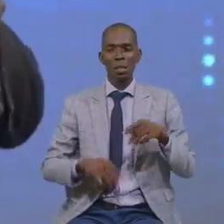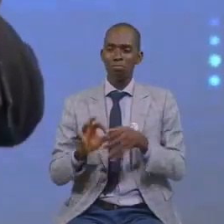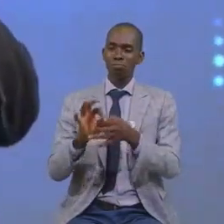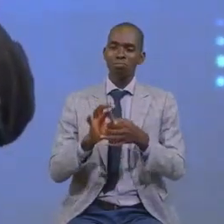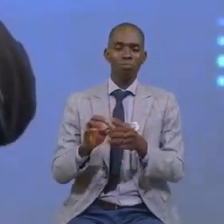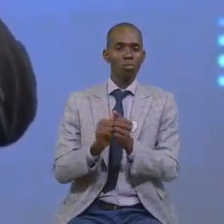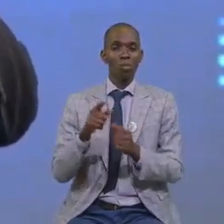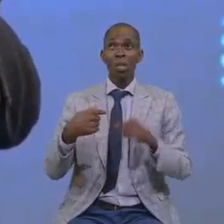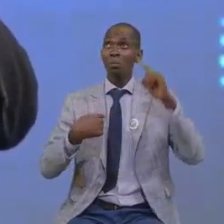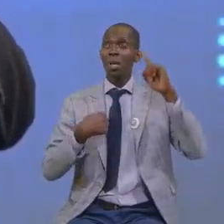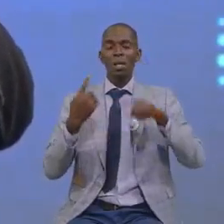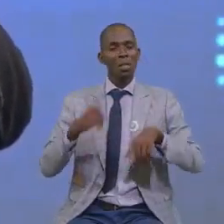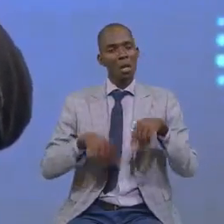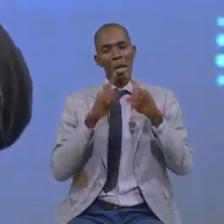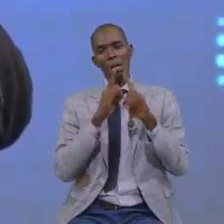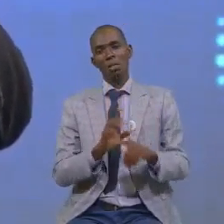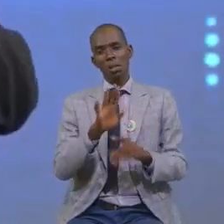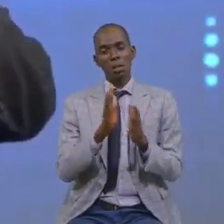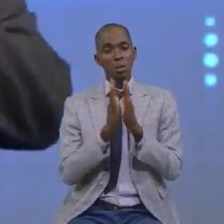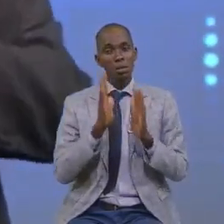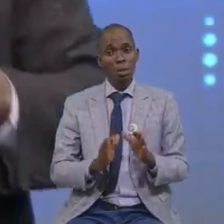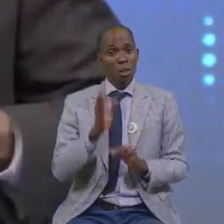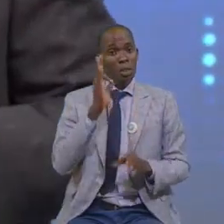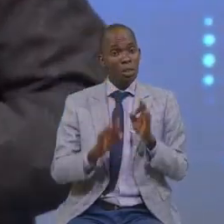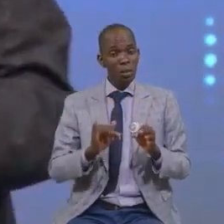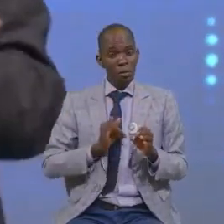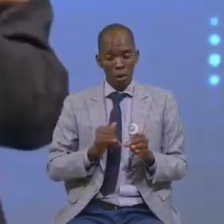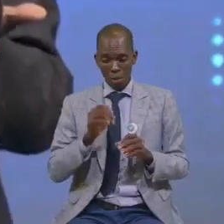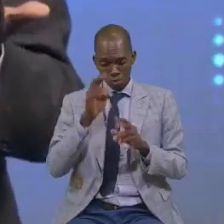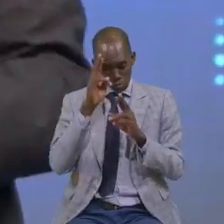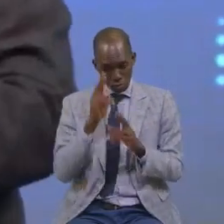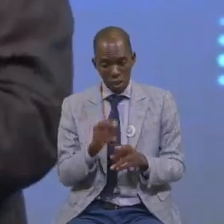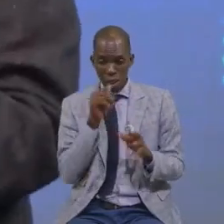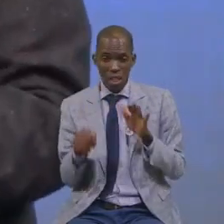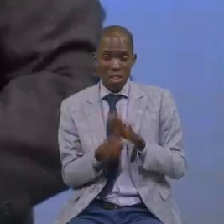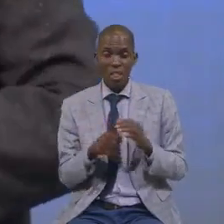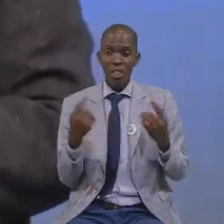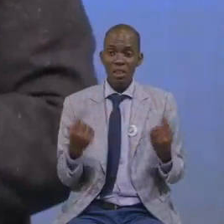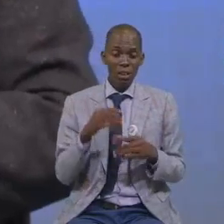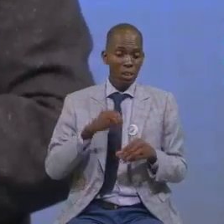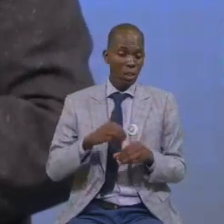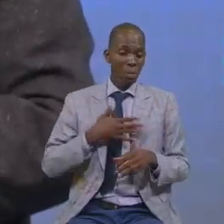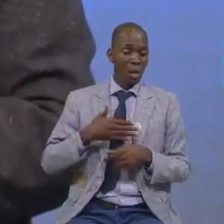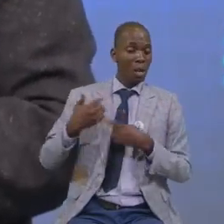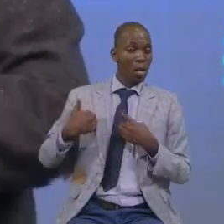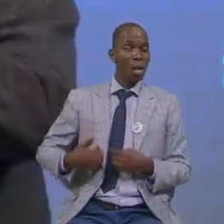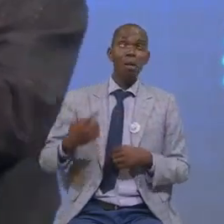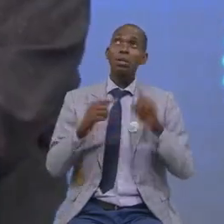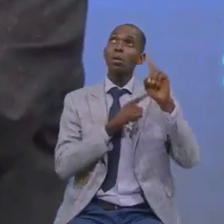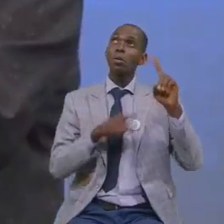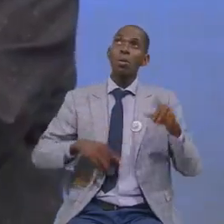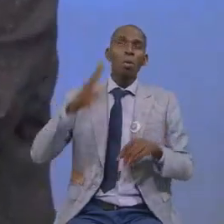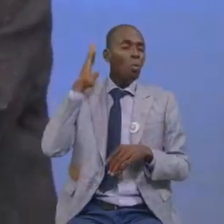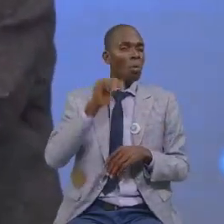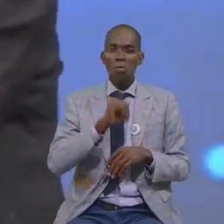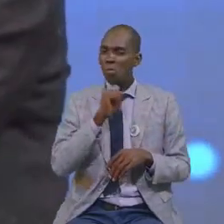his prayer if I regard iniquity, transgression, sin in my heart. The Lord will not hear me. And he